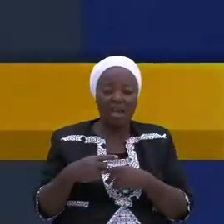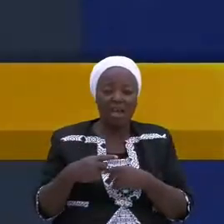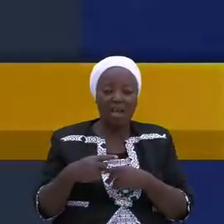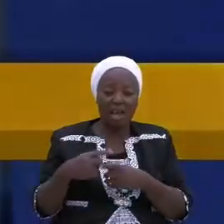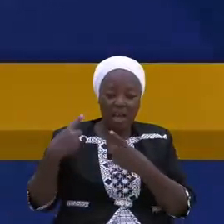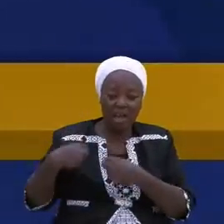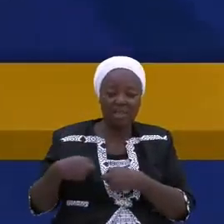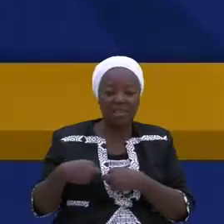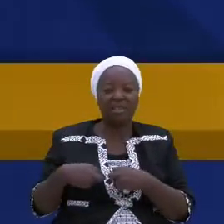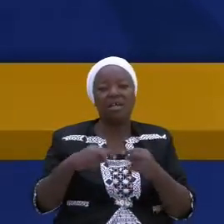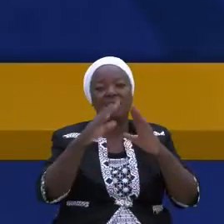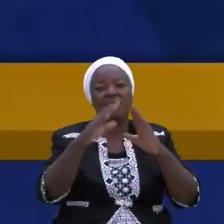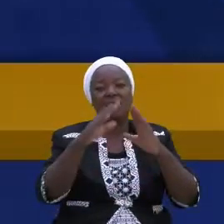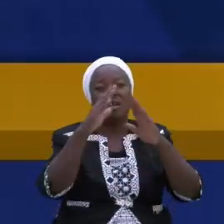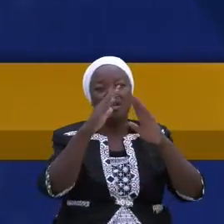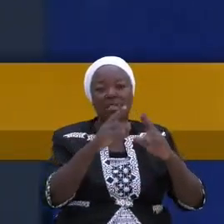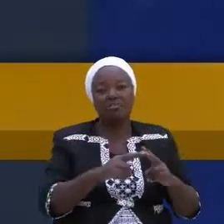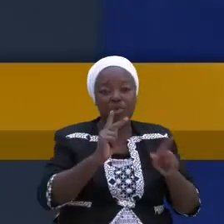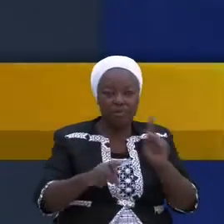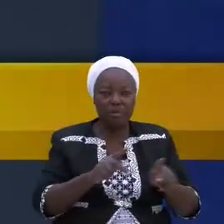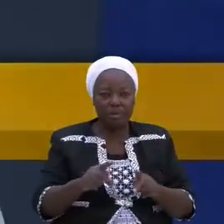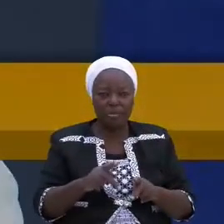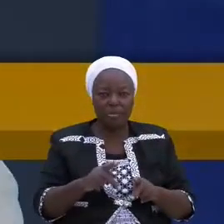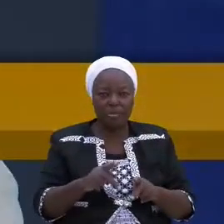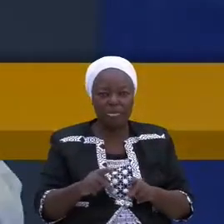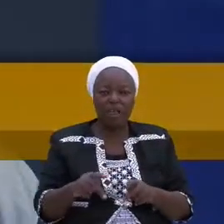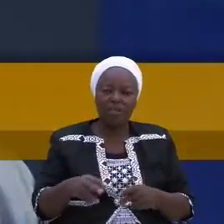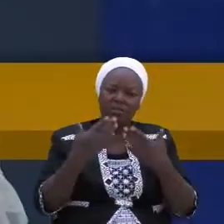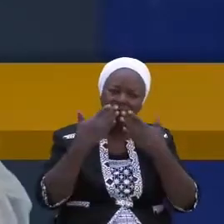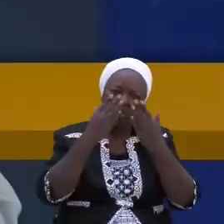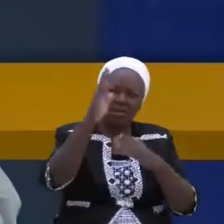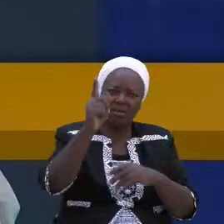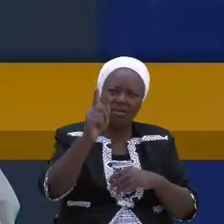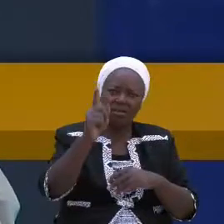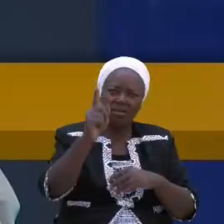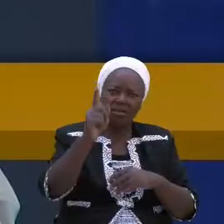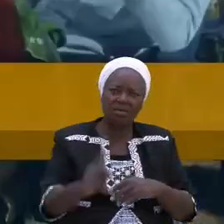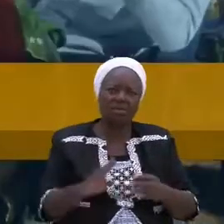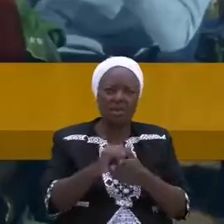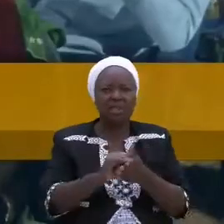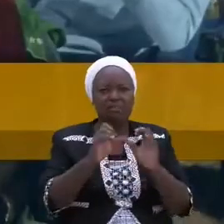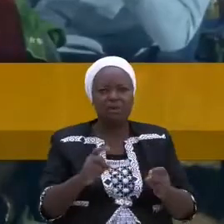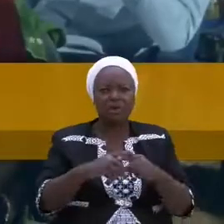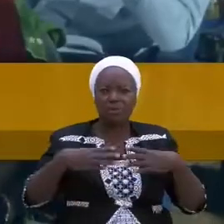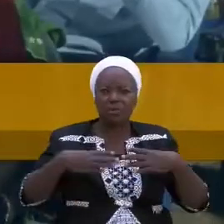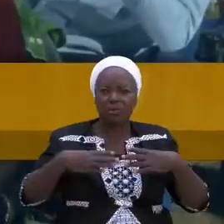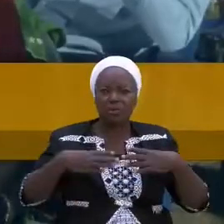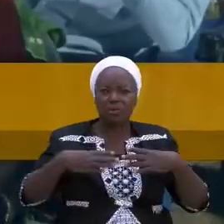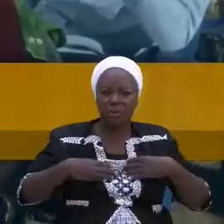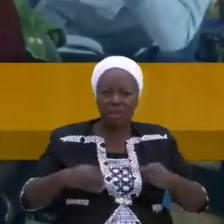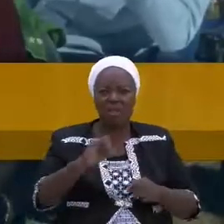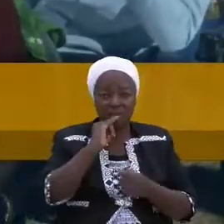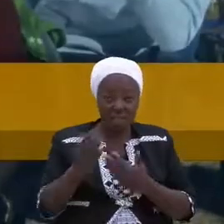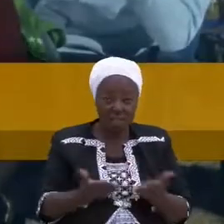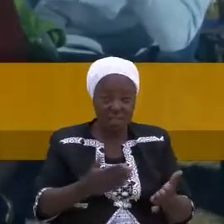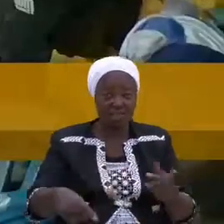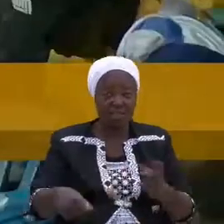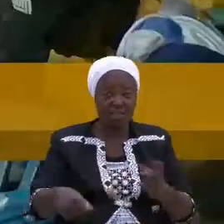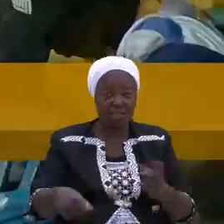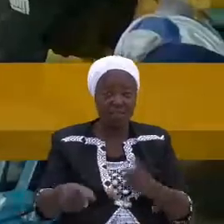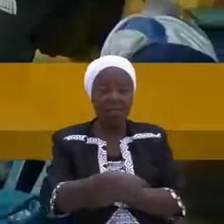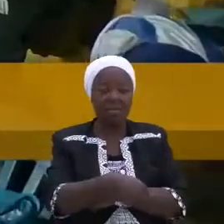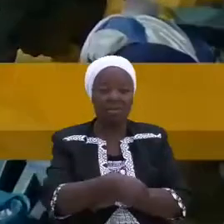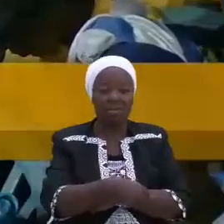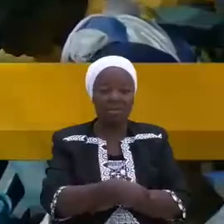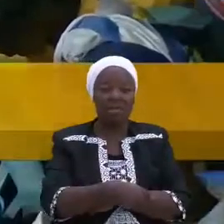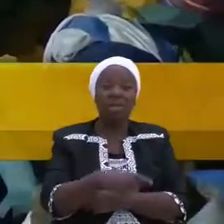kill thank god the power to heal is still here today the power to heal you the